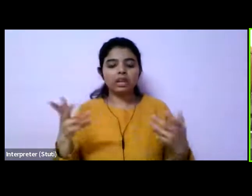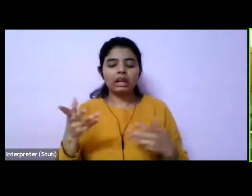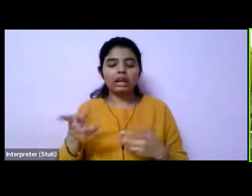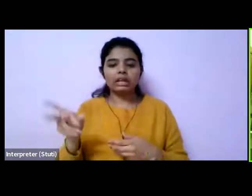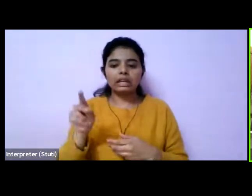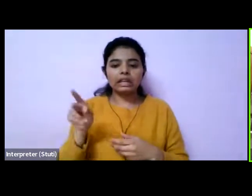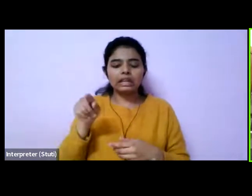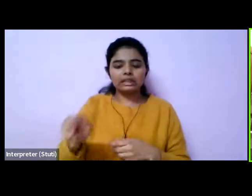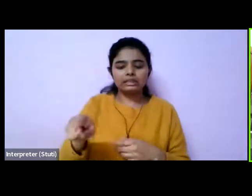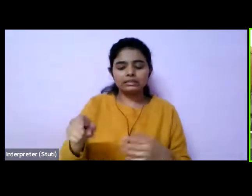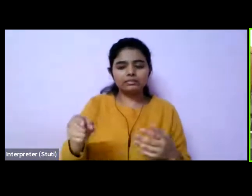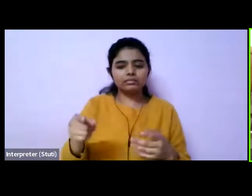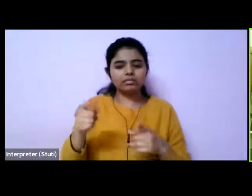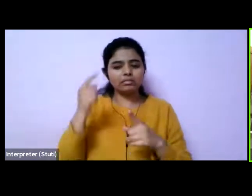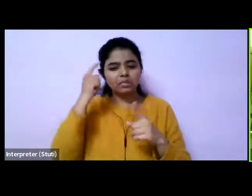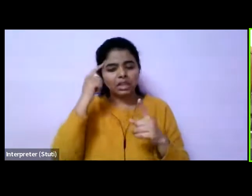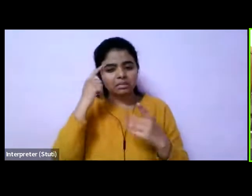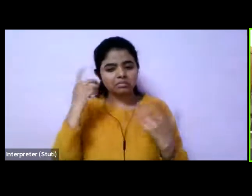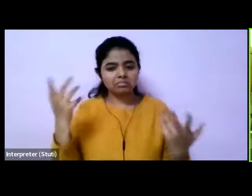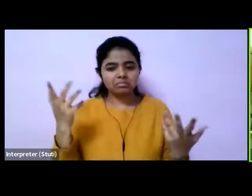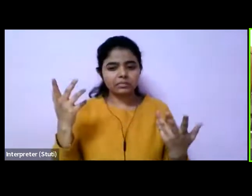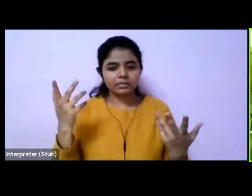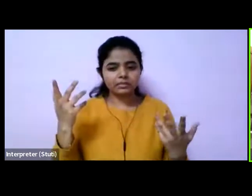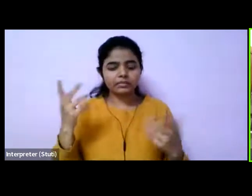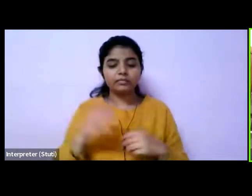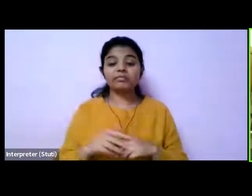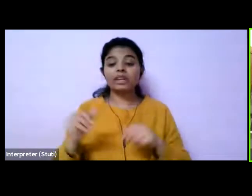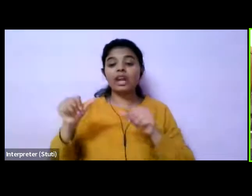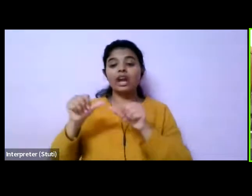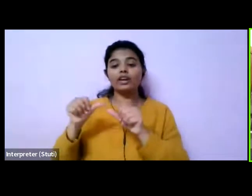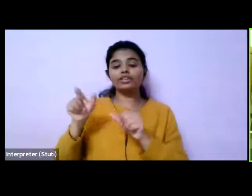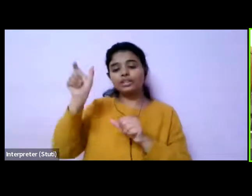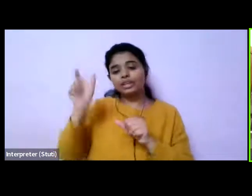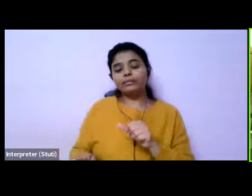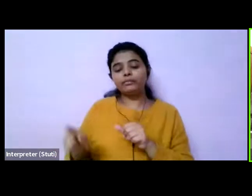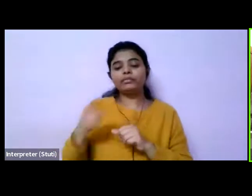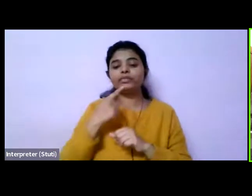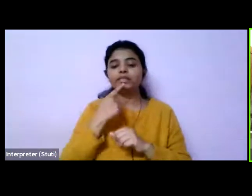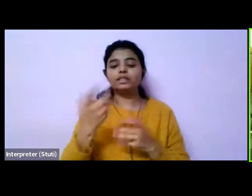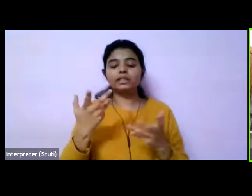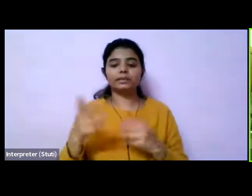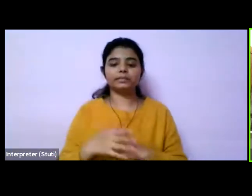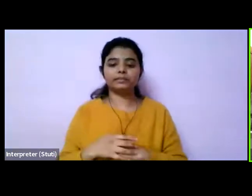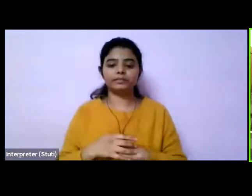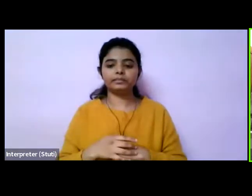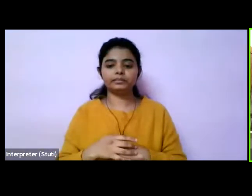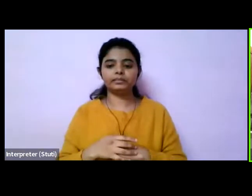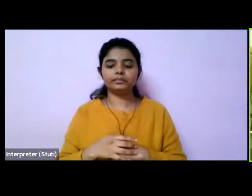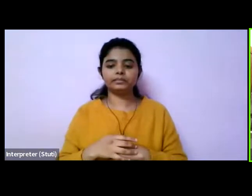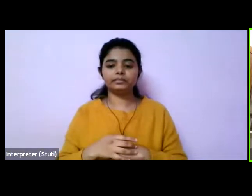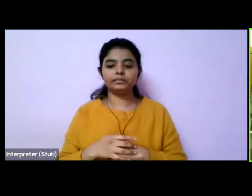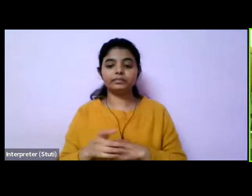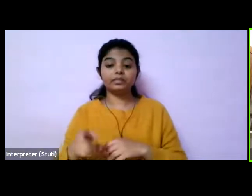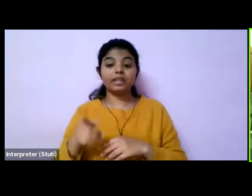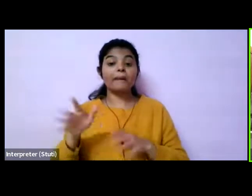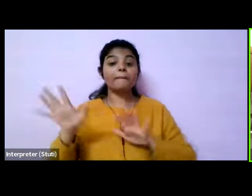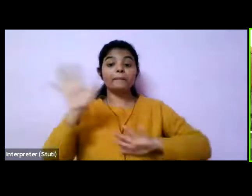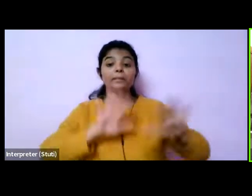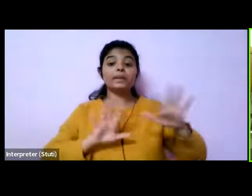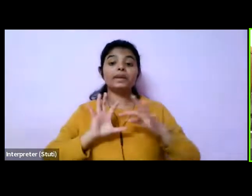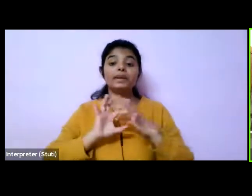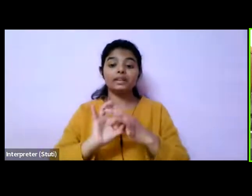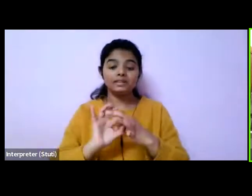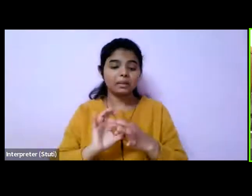again. Unquote. Asha Kuthari Chaudhary finds a parallel between the meta-theatricality of the play and the